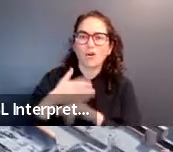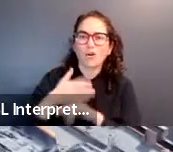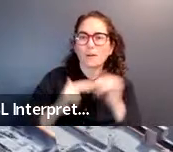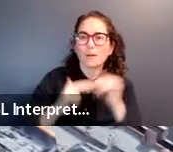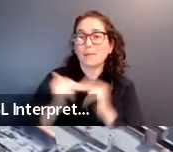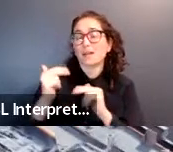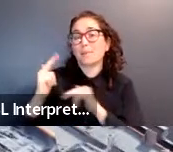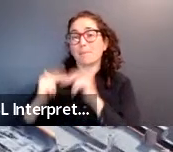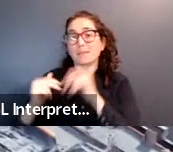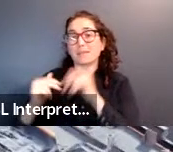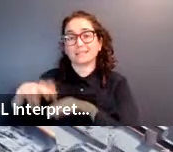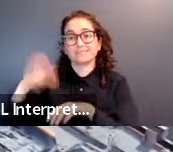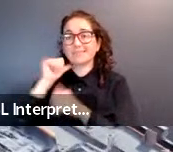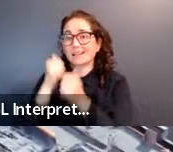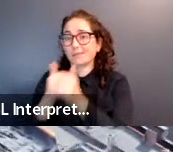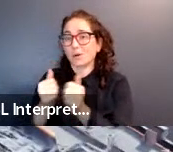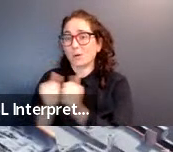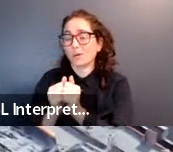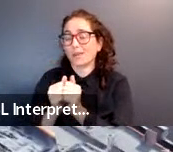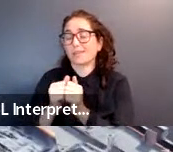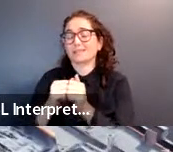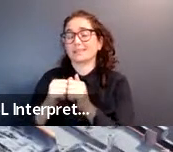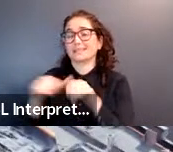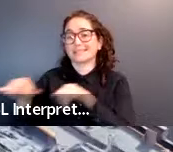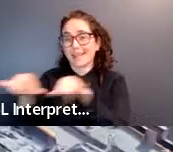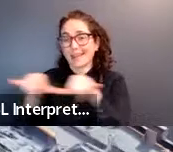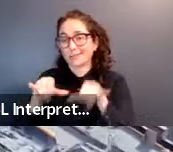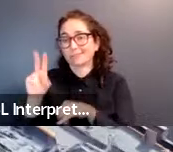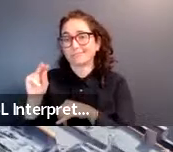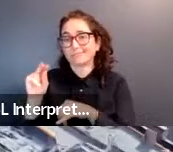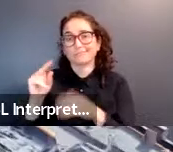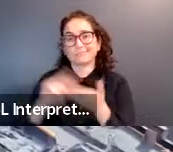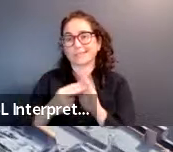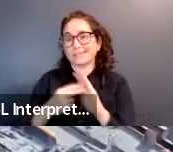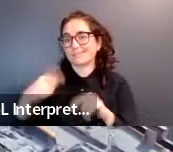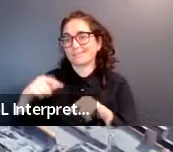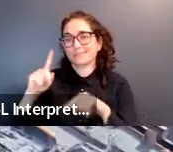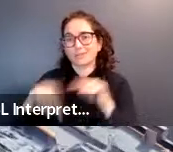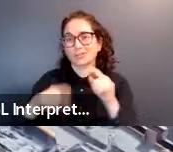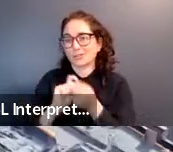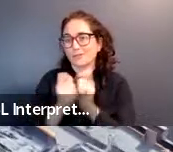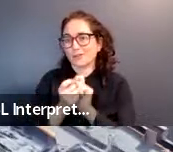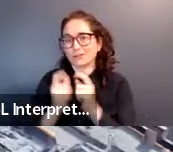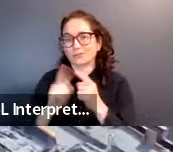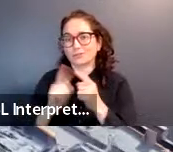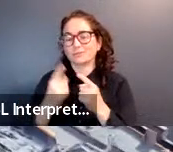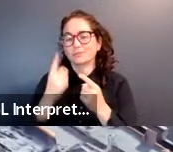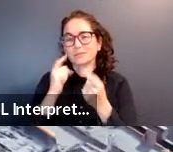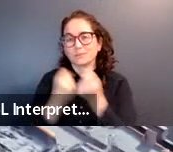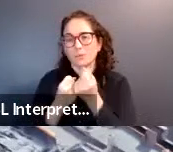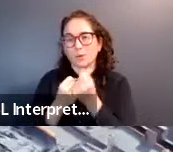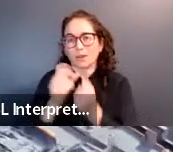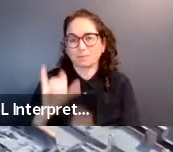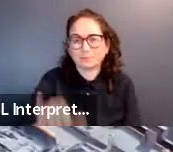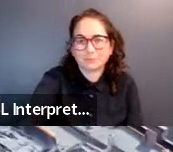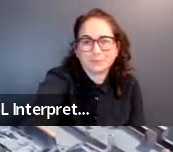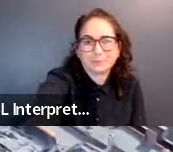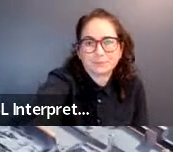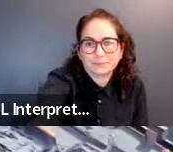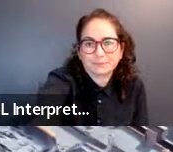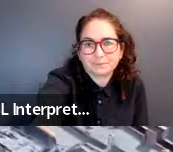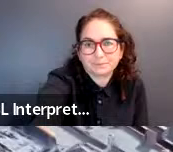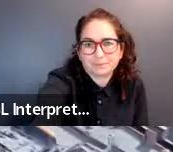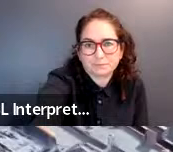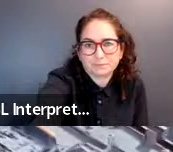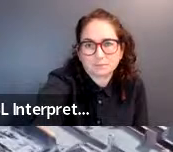with light and air standards, and they wouldn't be able to convert it to supportive housing. If you tried